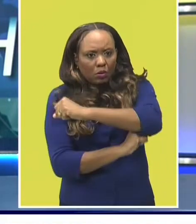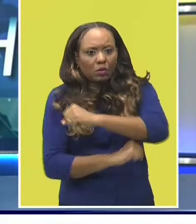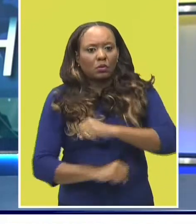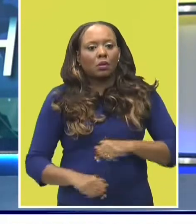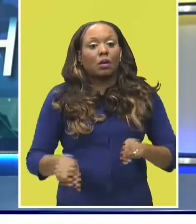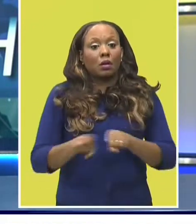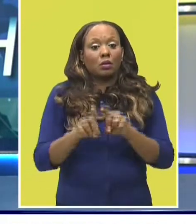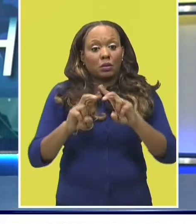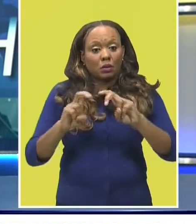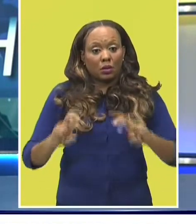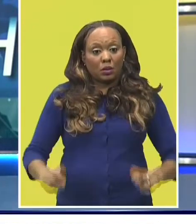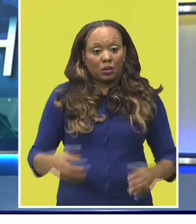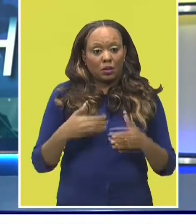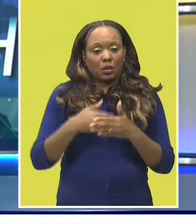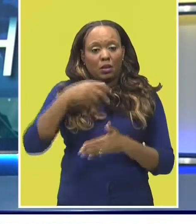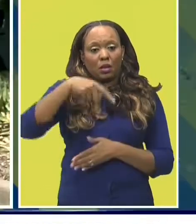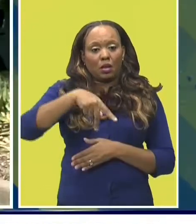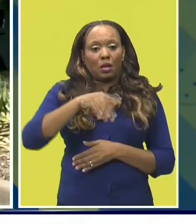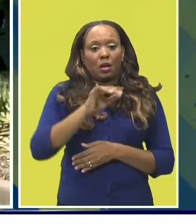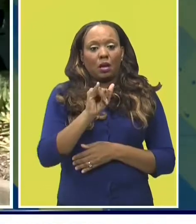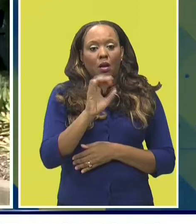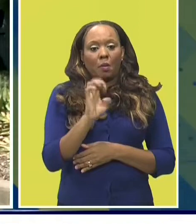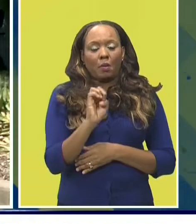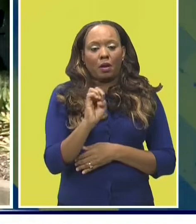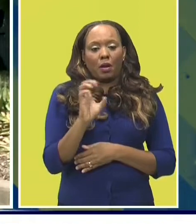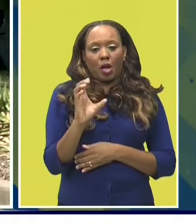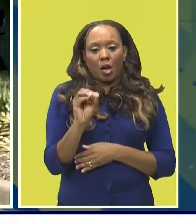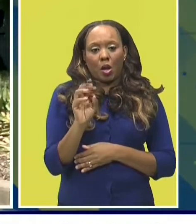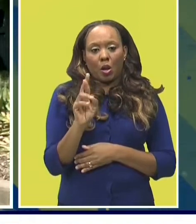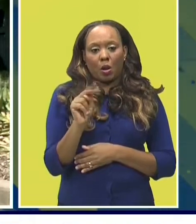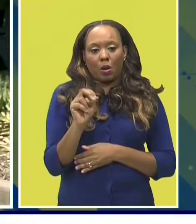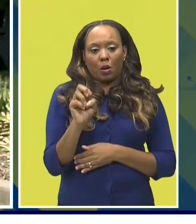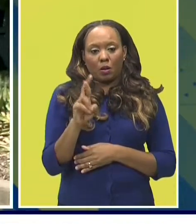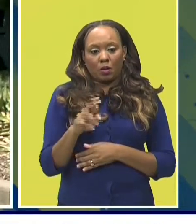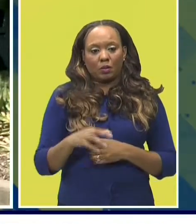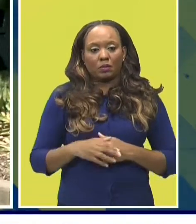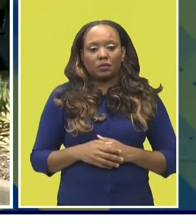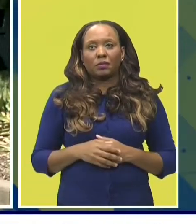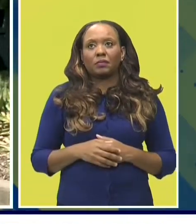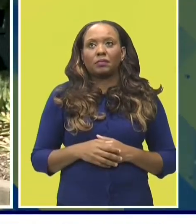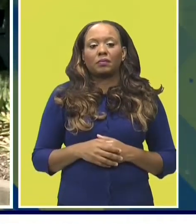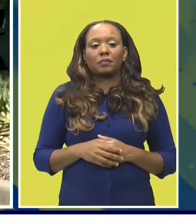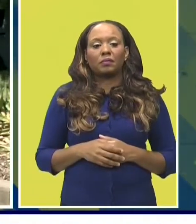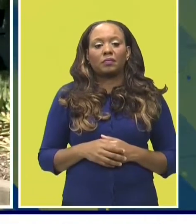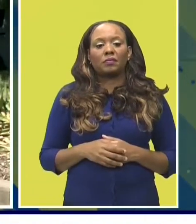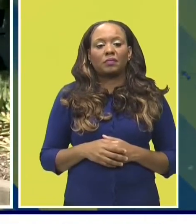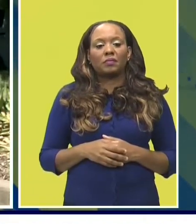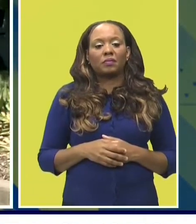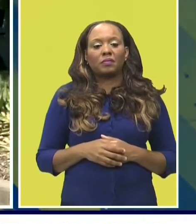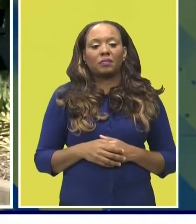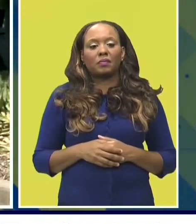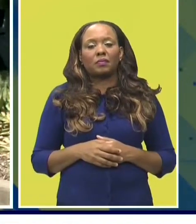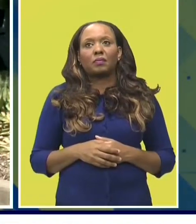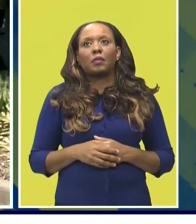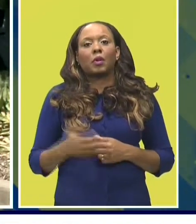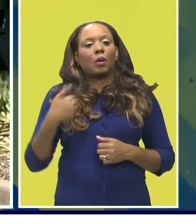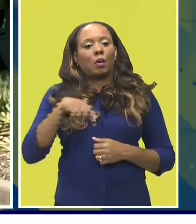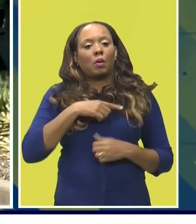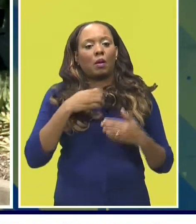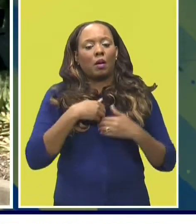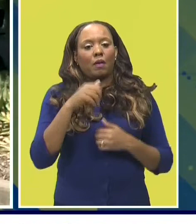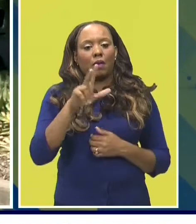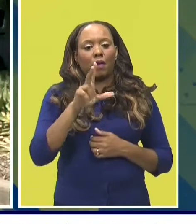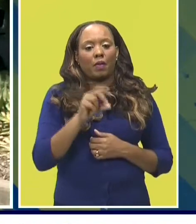the Pie Corner Bridge. This bridge was overtopped primarily because we have a 30-foot wide